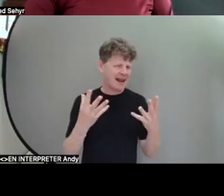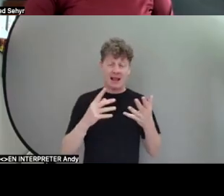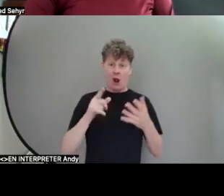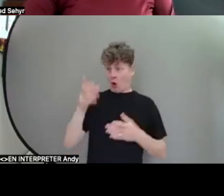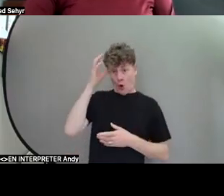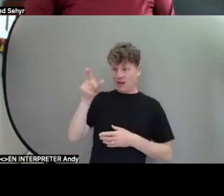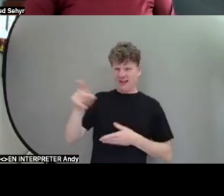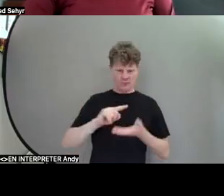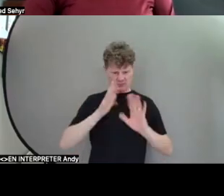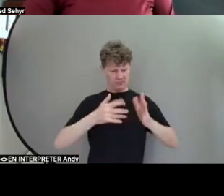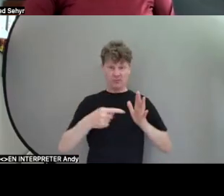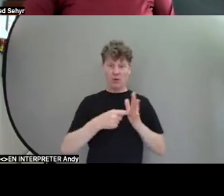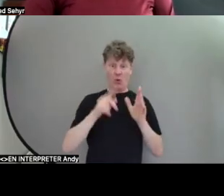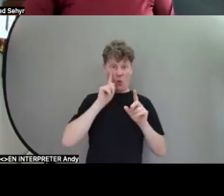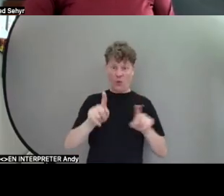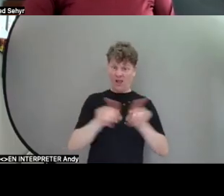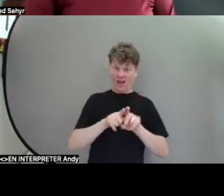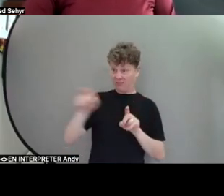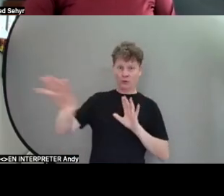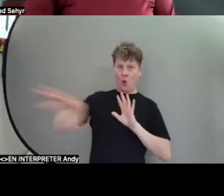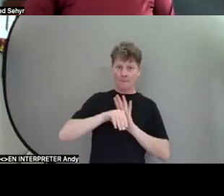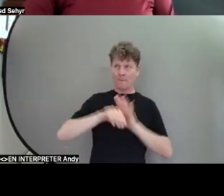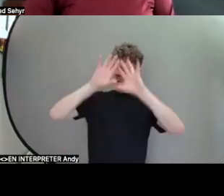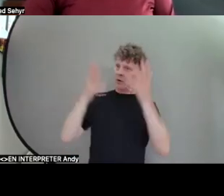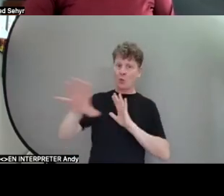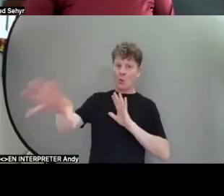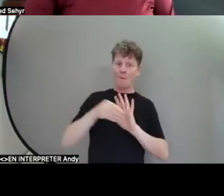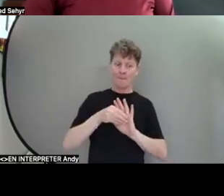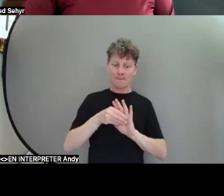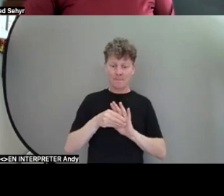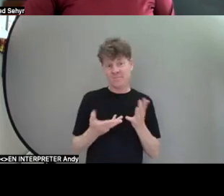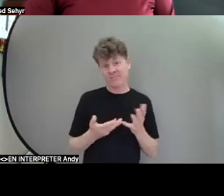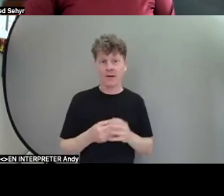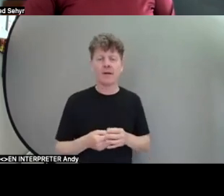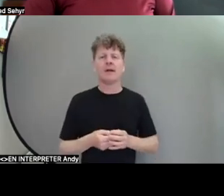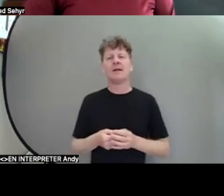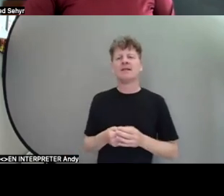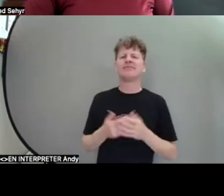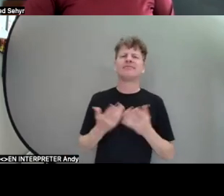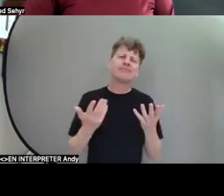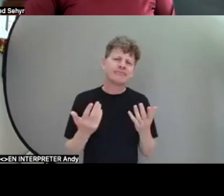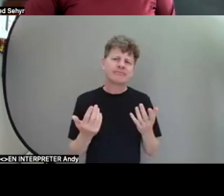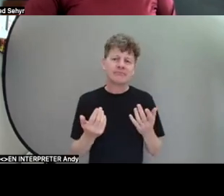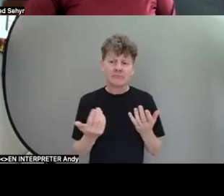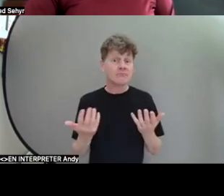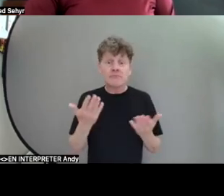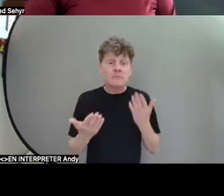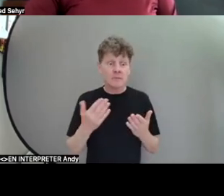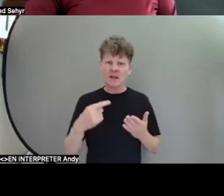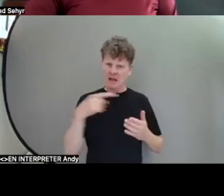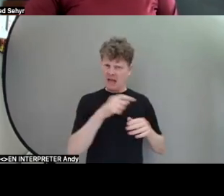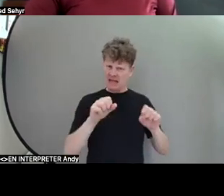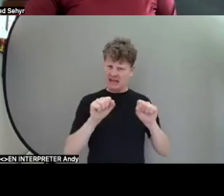represent. And there is now growing evidence that these may be